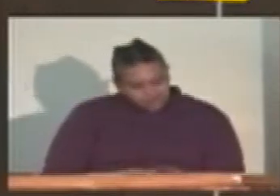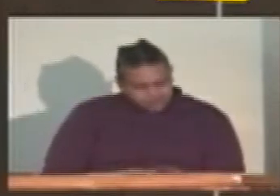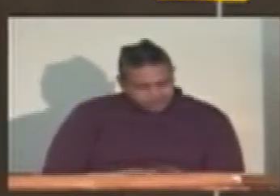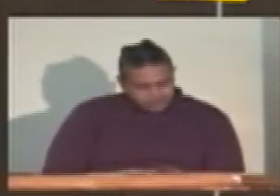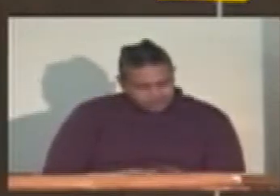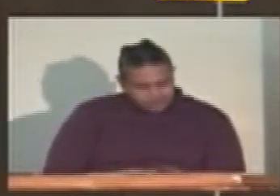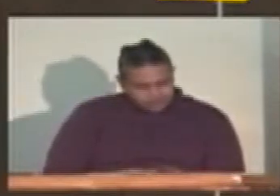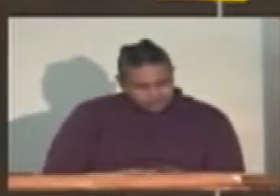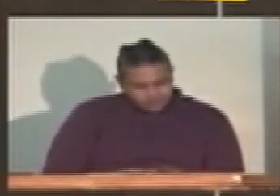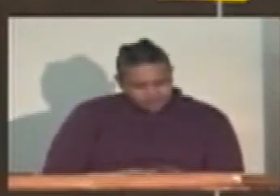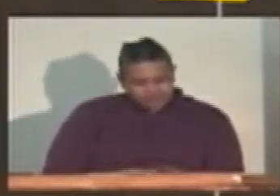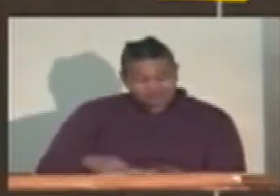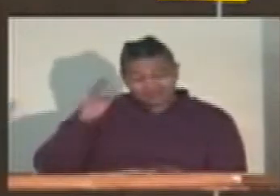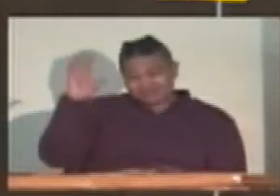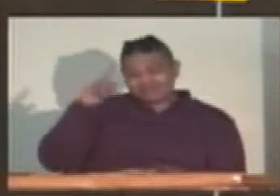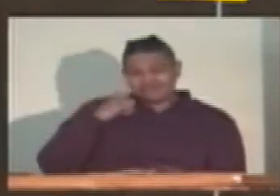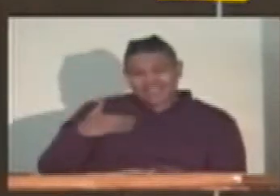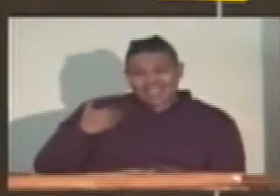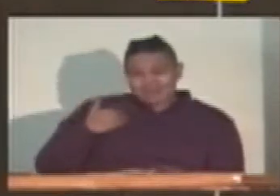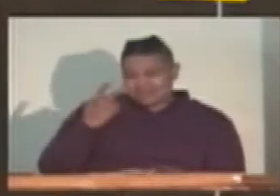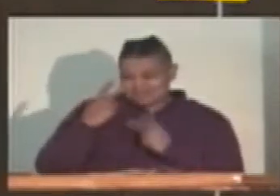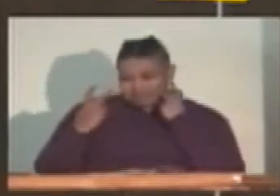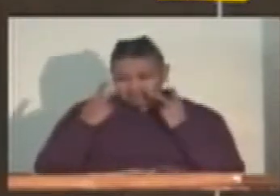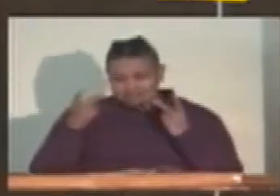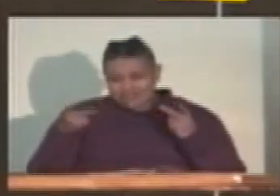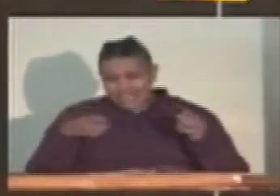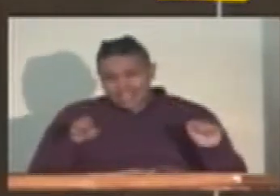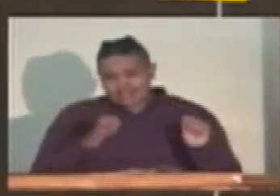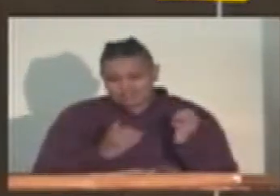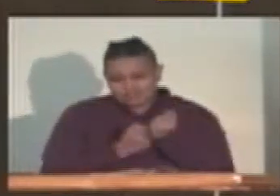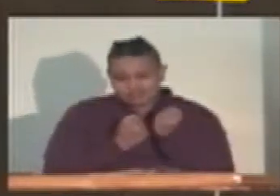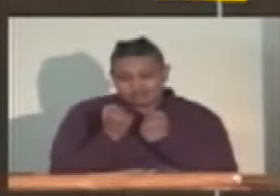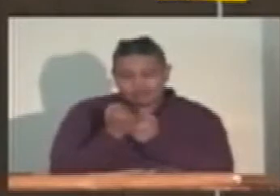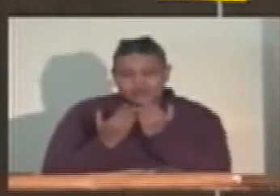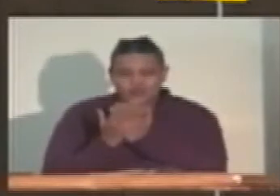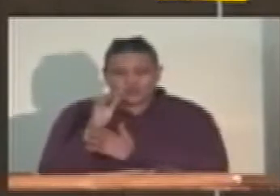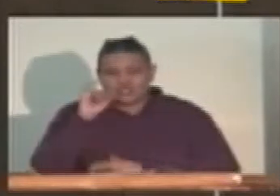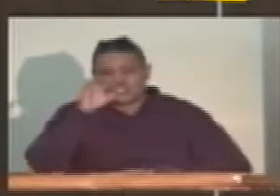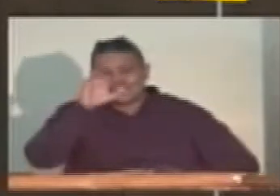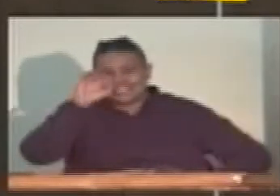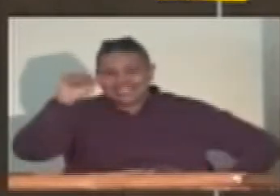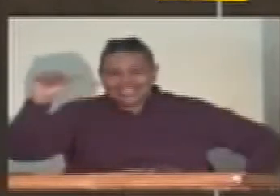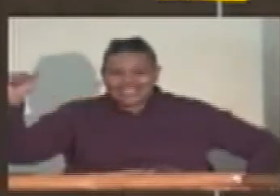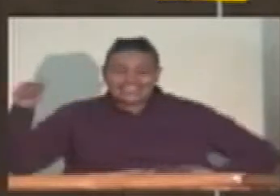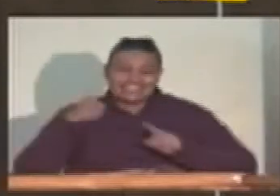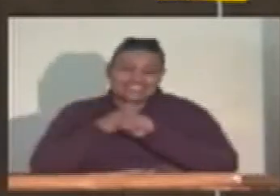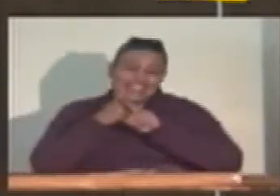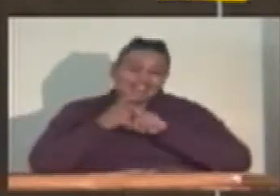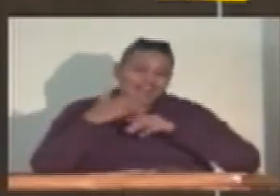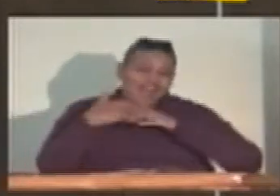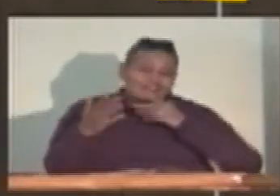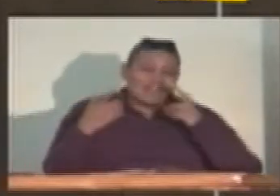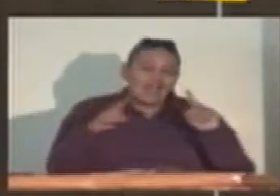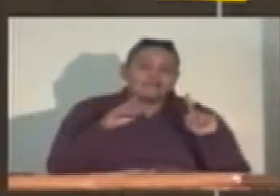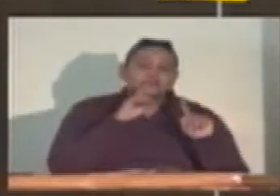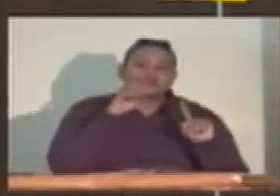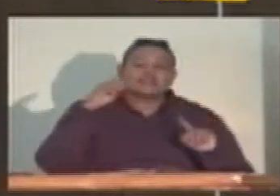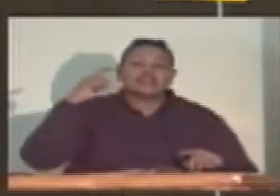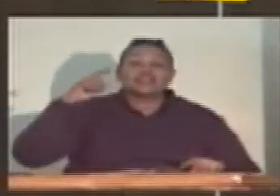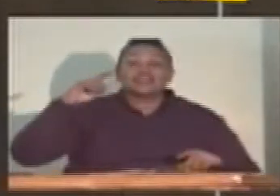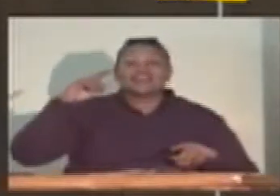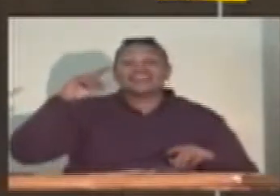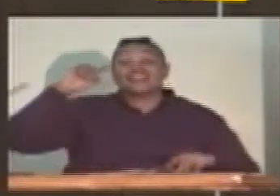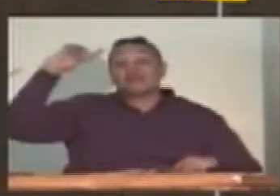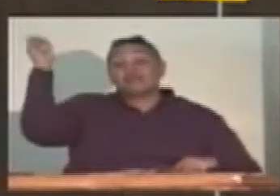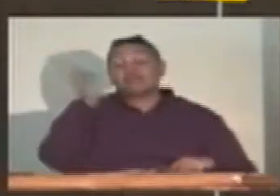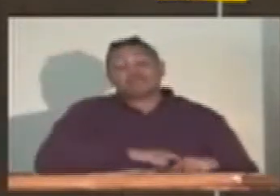we are certainly happy to see the efforts being made by the Jamaica Civil Aviation Authority in the aftermath of the lightning strike,